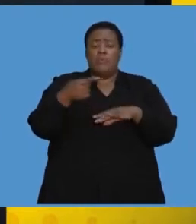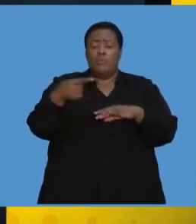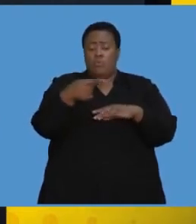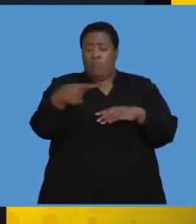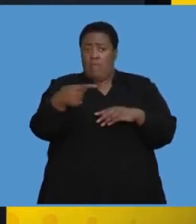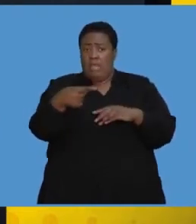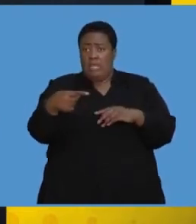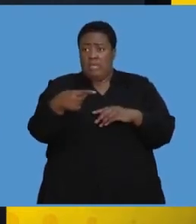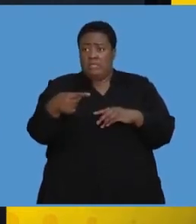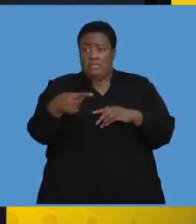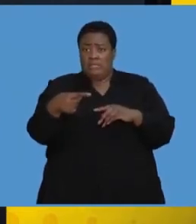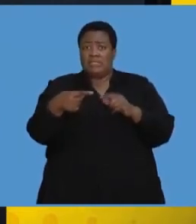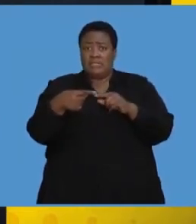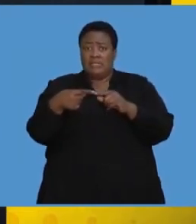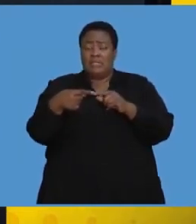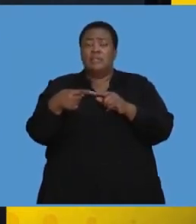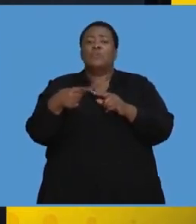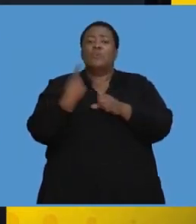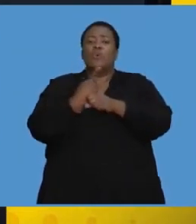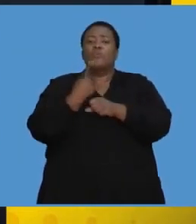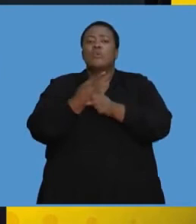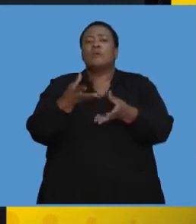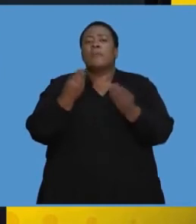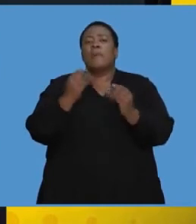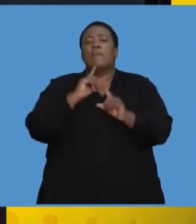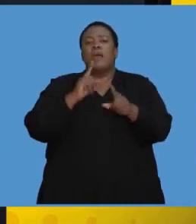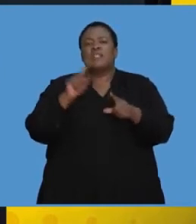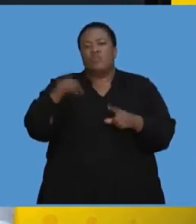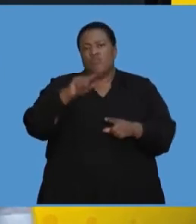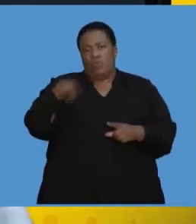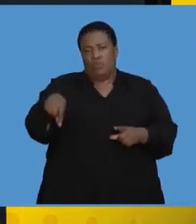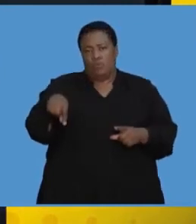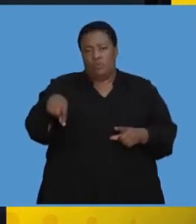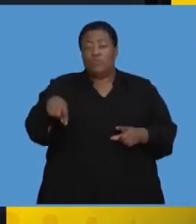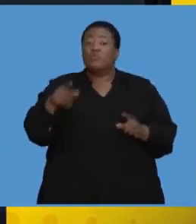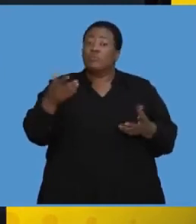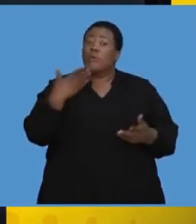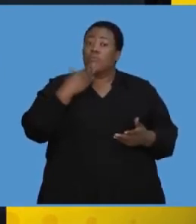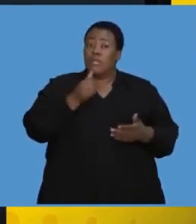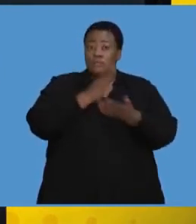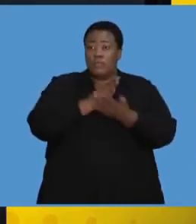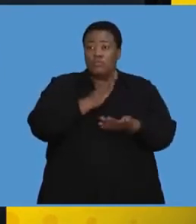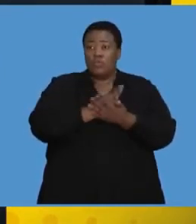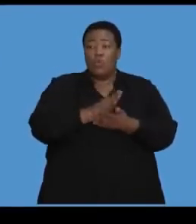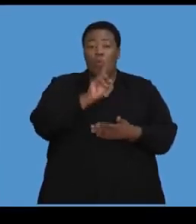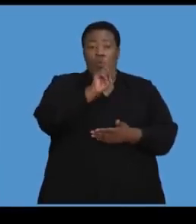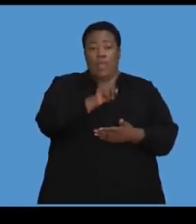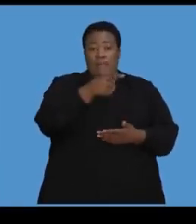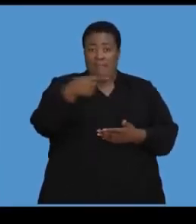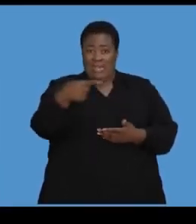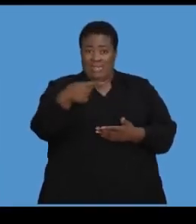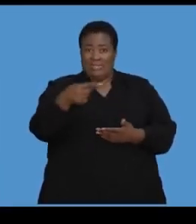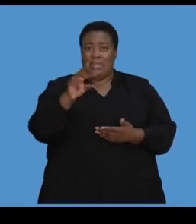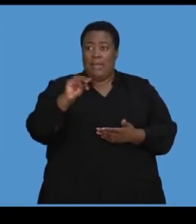in the denominator there, most of you guys end up finding or getting an incorrect answer. Remember to put your 1 minus